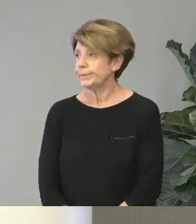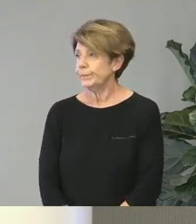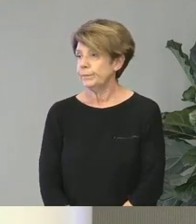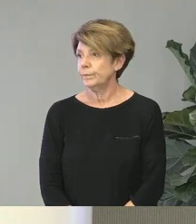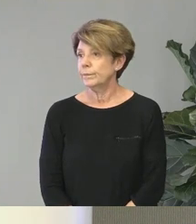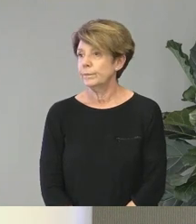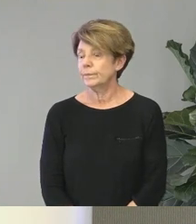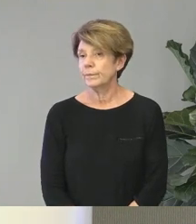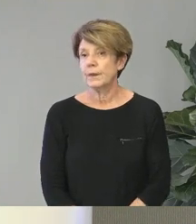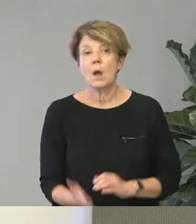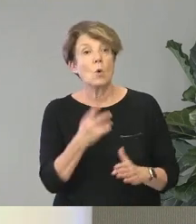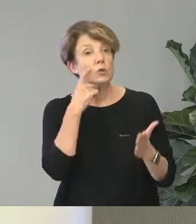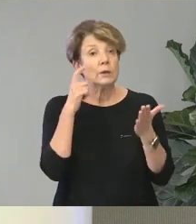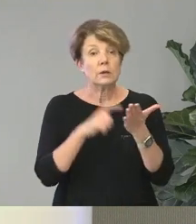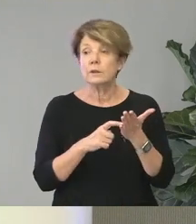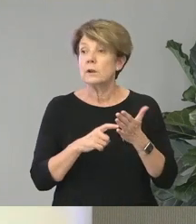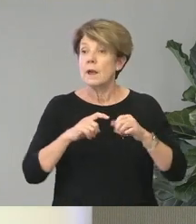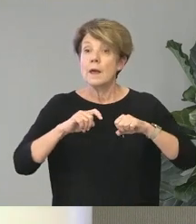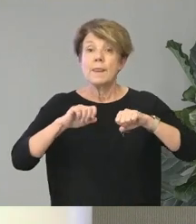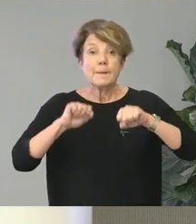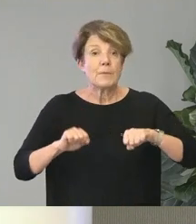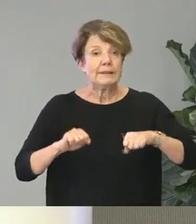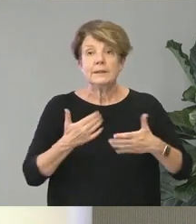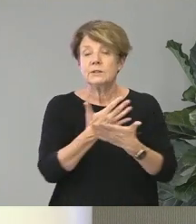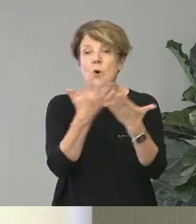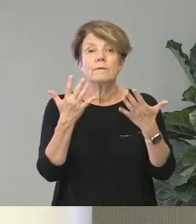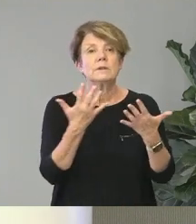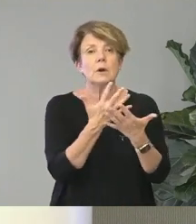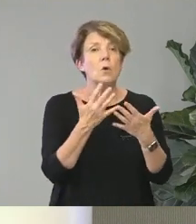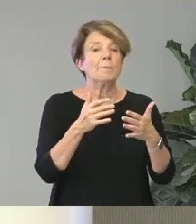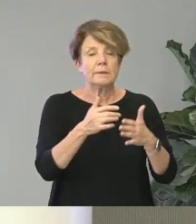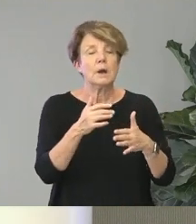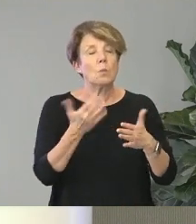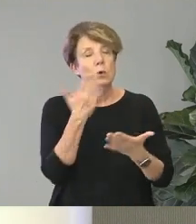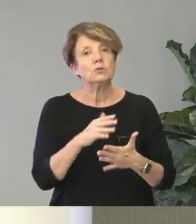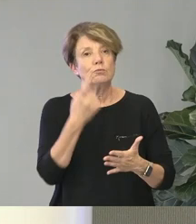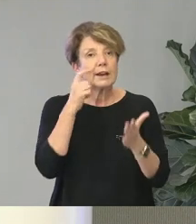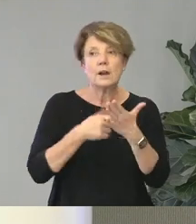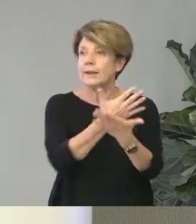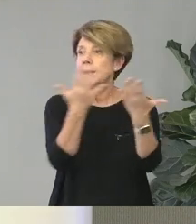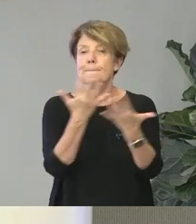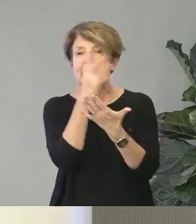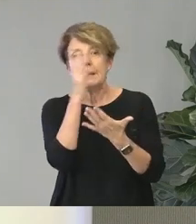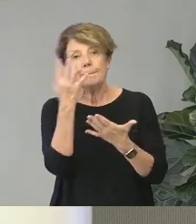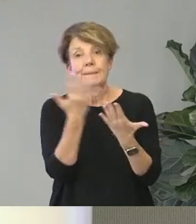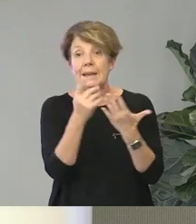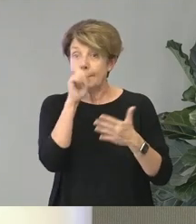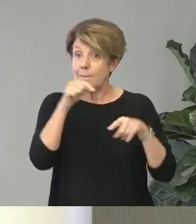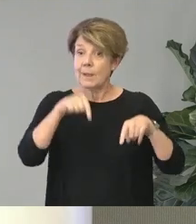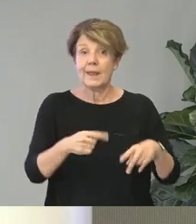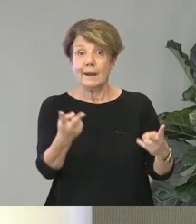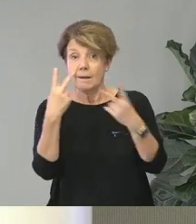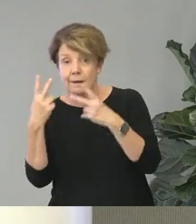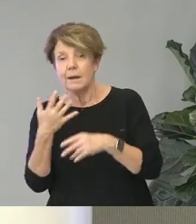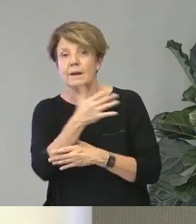I wish to acknowledge the presence tonight of so many distinguished guests from the legal, human rights and civil society